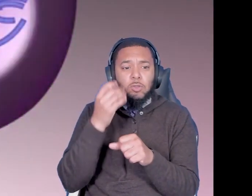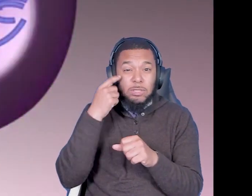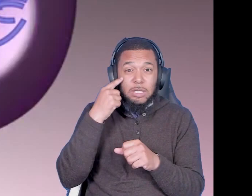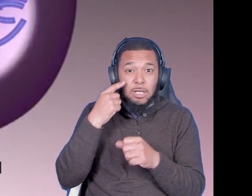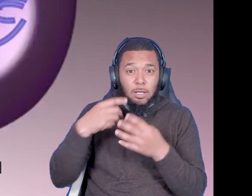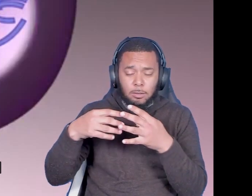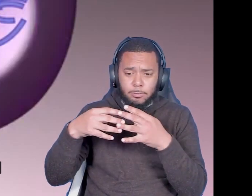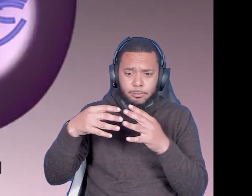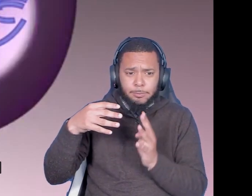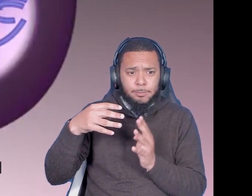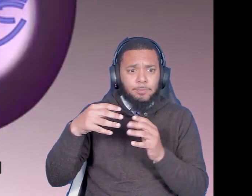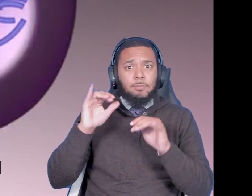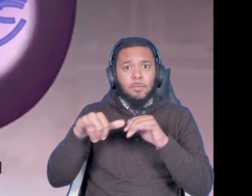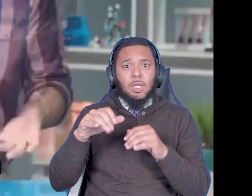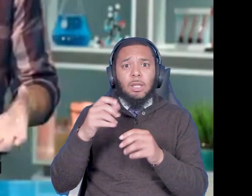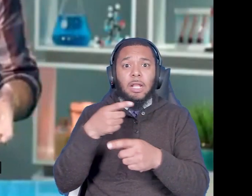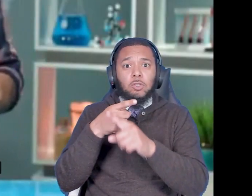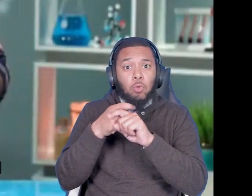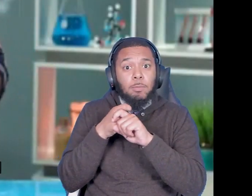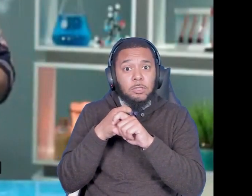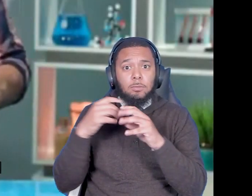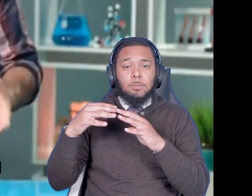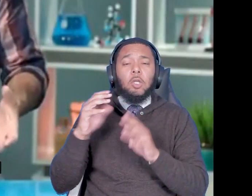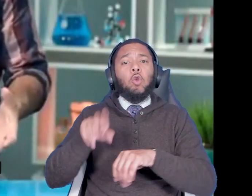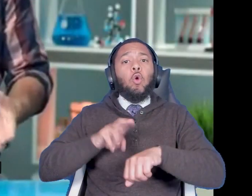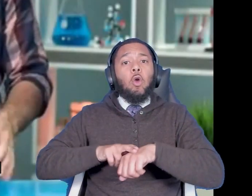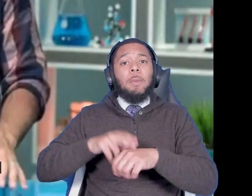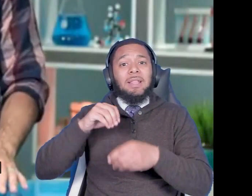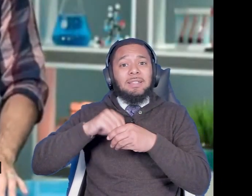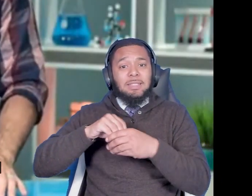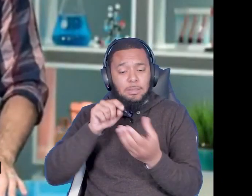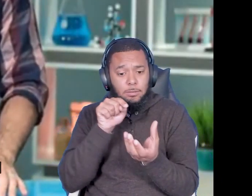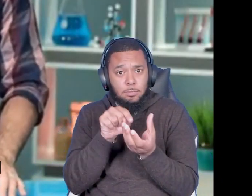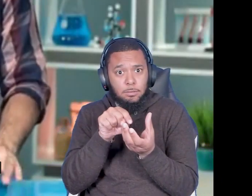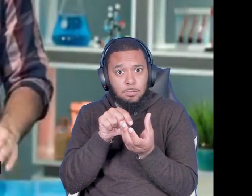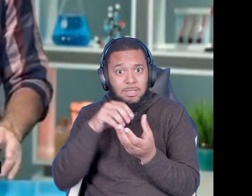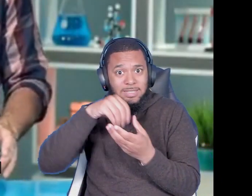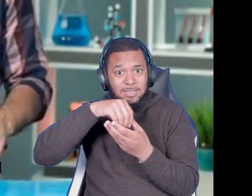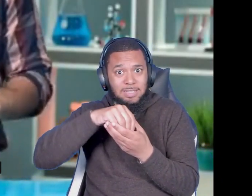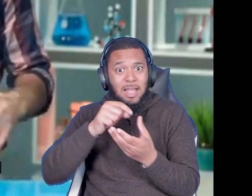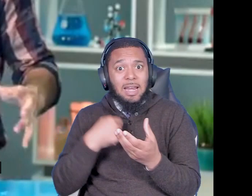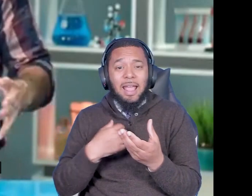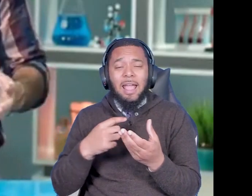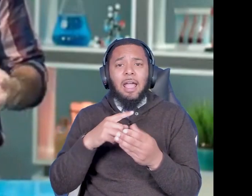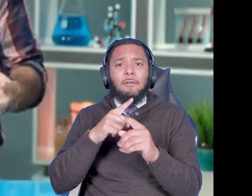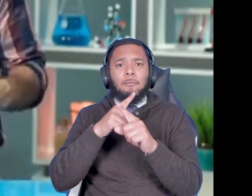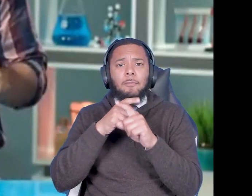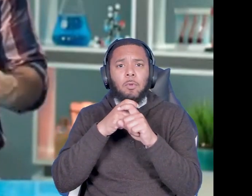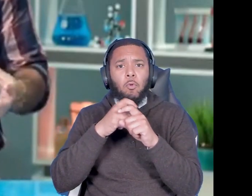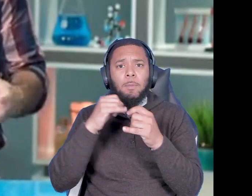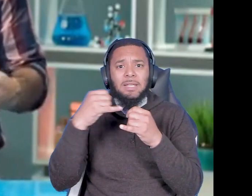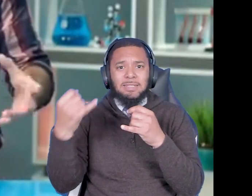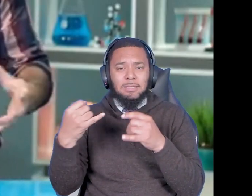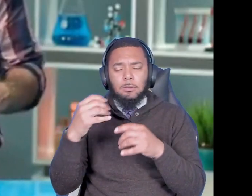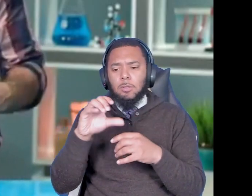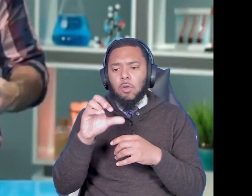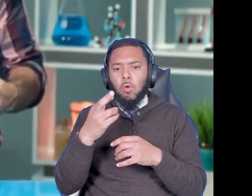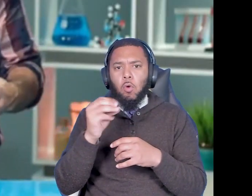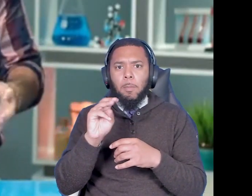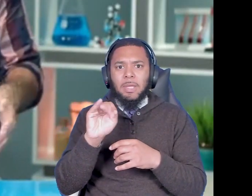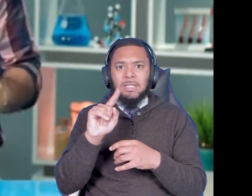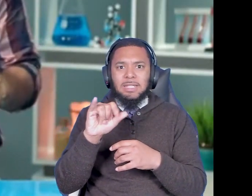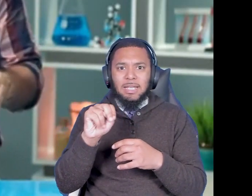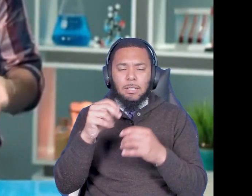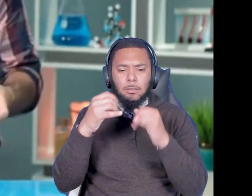lines here. These are our chromosomes. Normally, inside the nucleus, you only have chromatin. Chromatin is a thin,